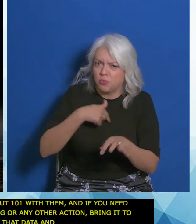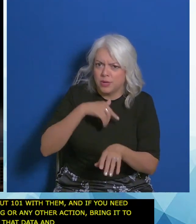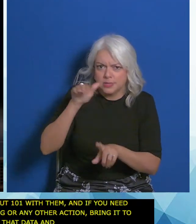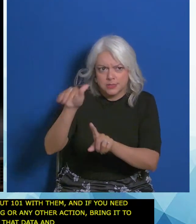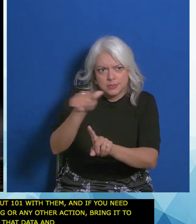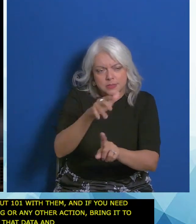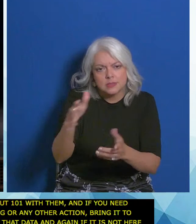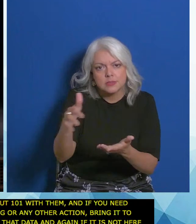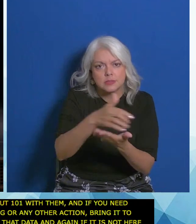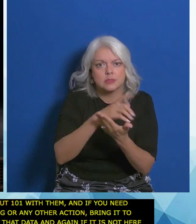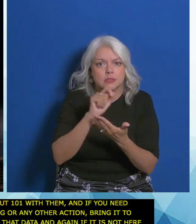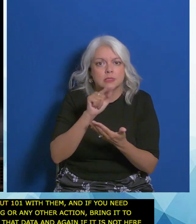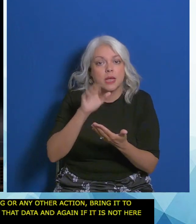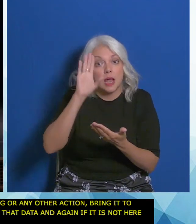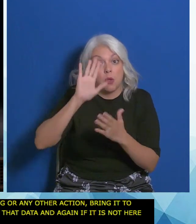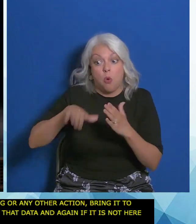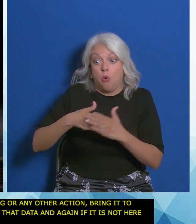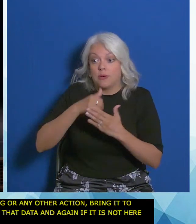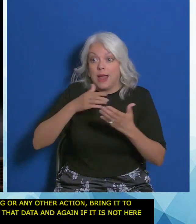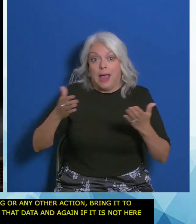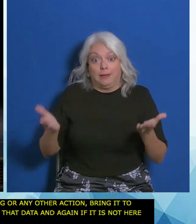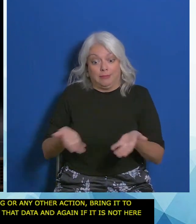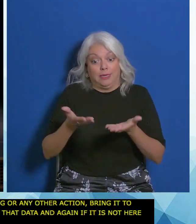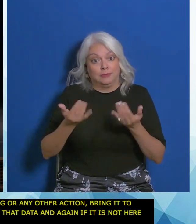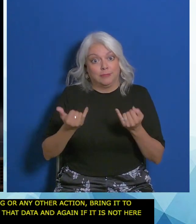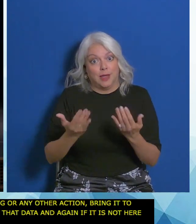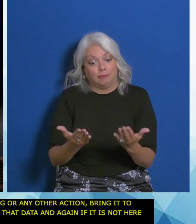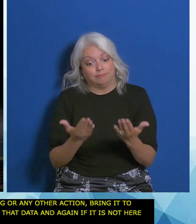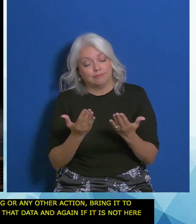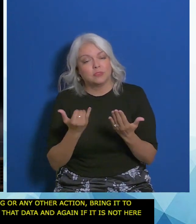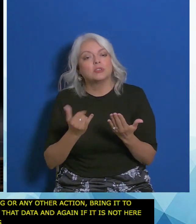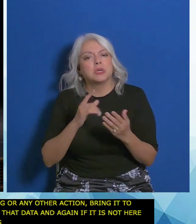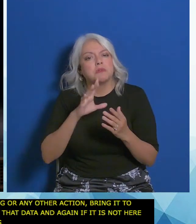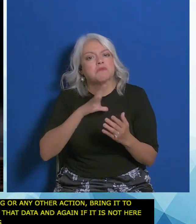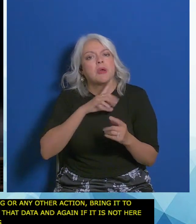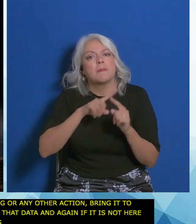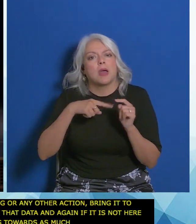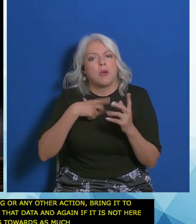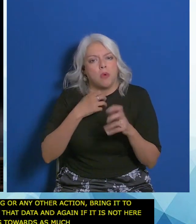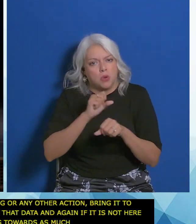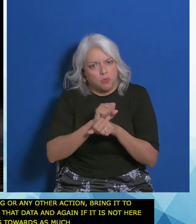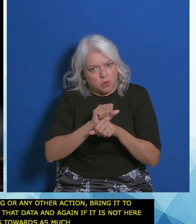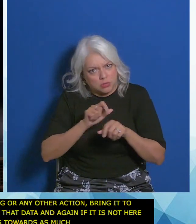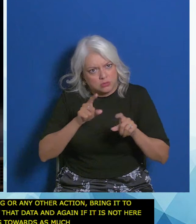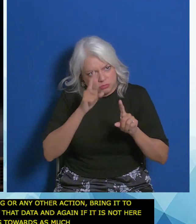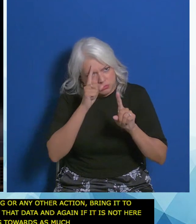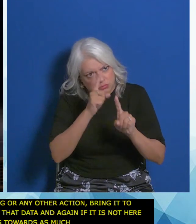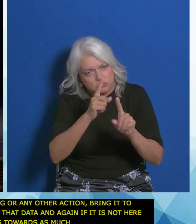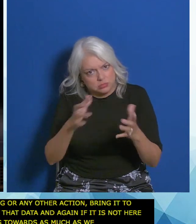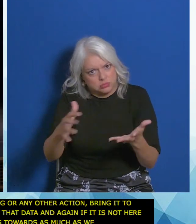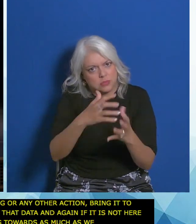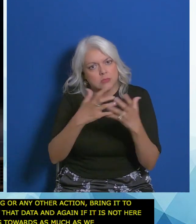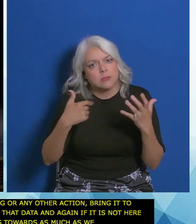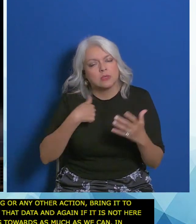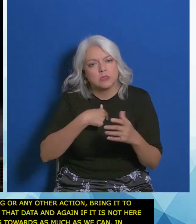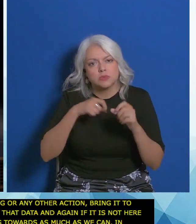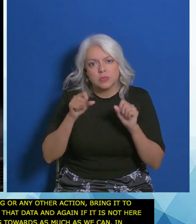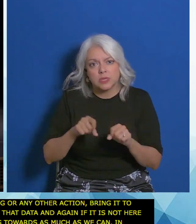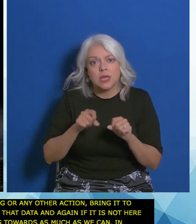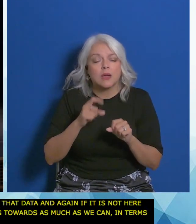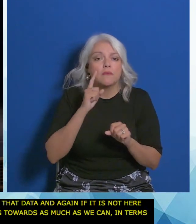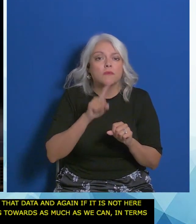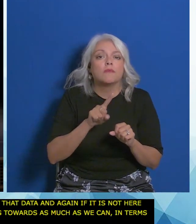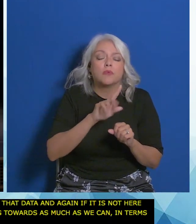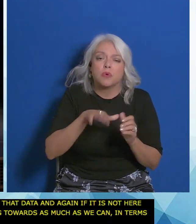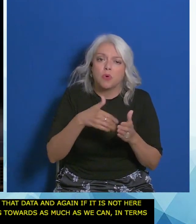today, that's okay, but I want to be sure that we're working towards getting as much as we can. In terms of the children that we serve between 5